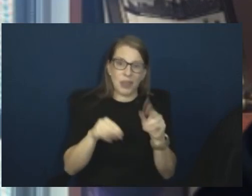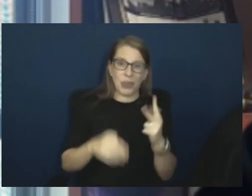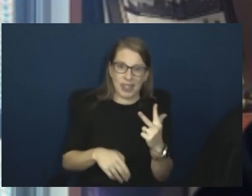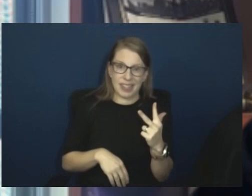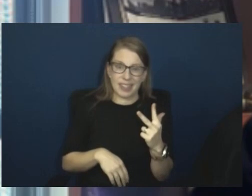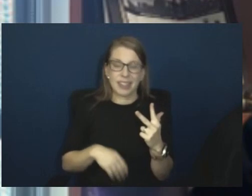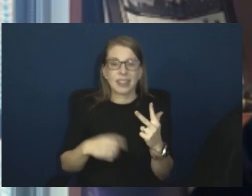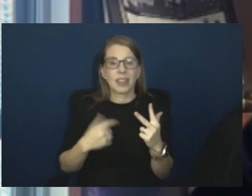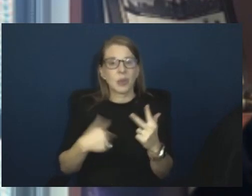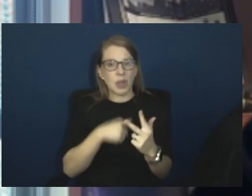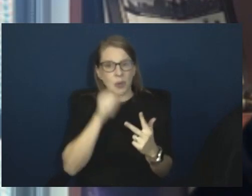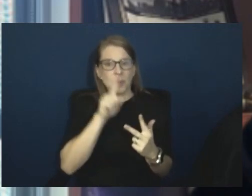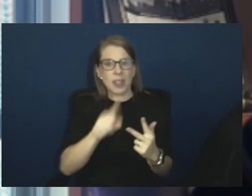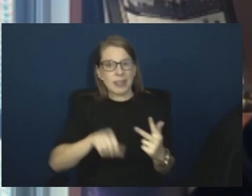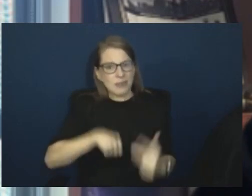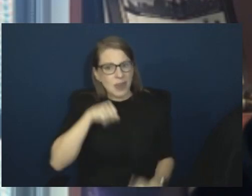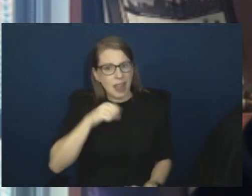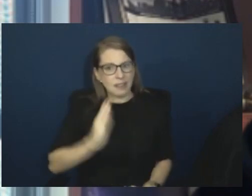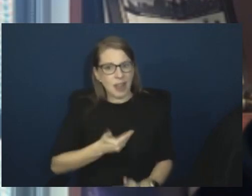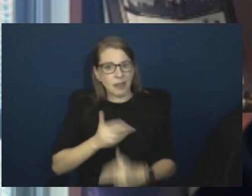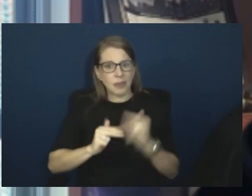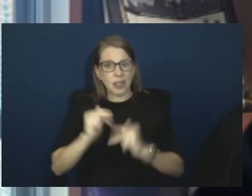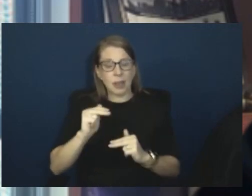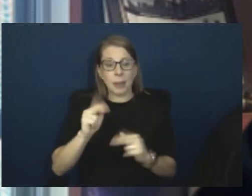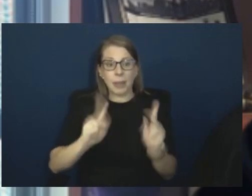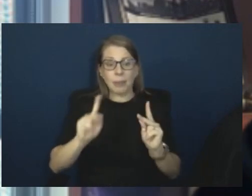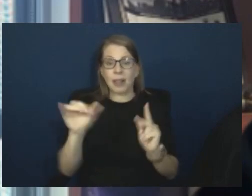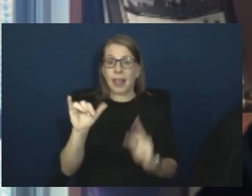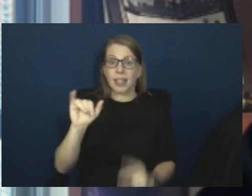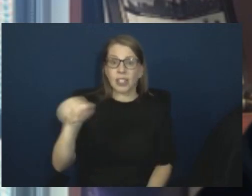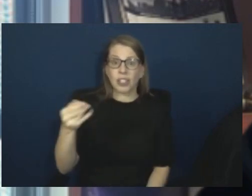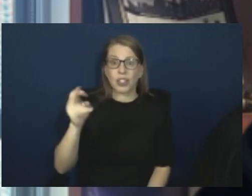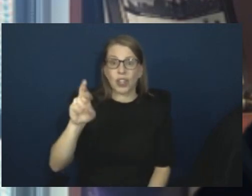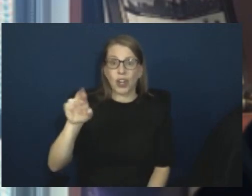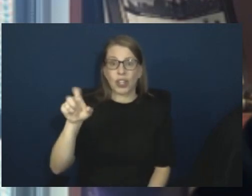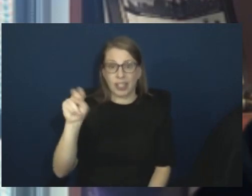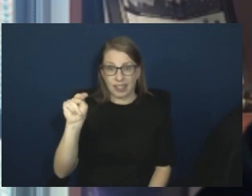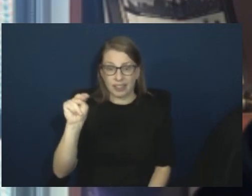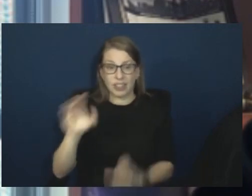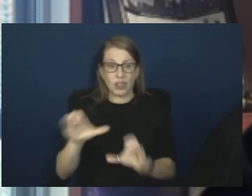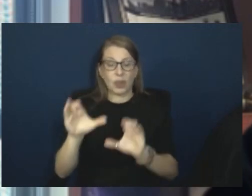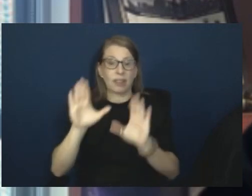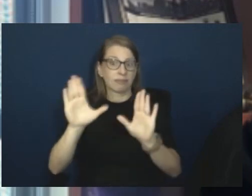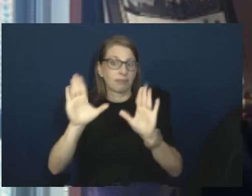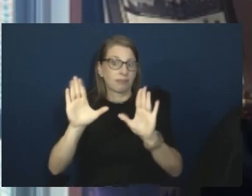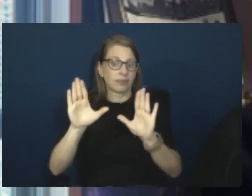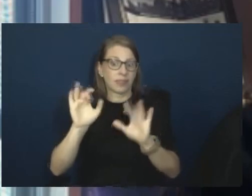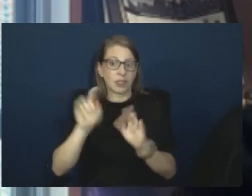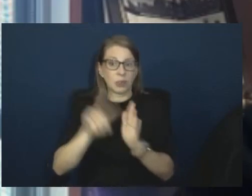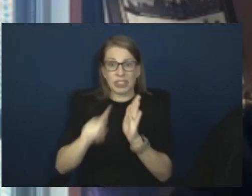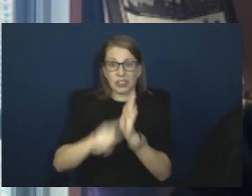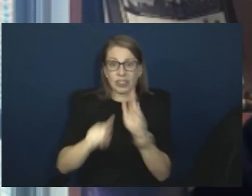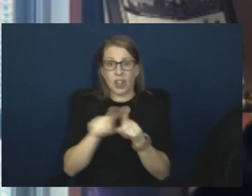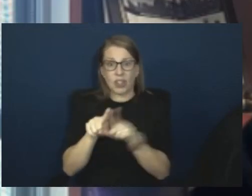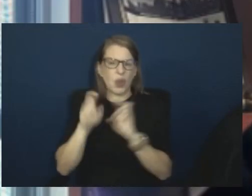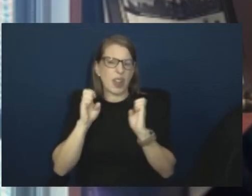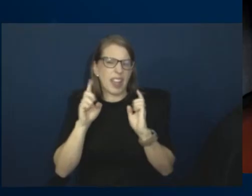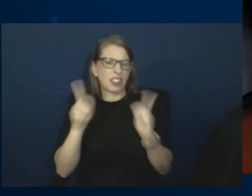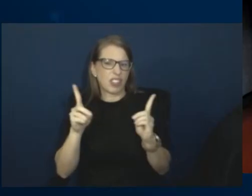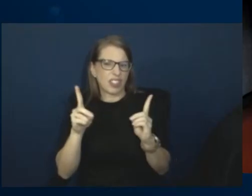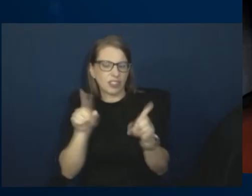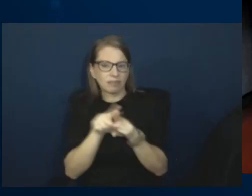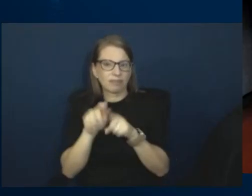and people like Juergen are doing phenomenal research here, and then we do a lot of education and training as